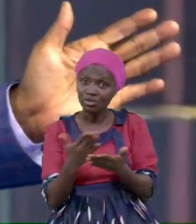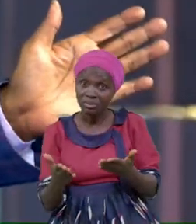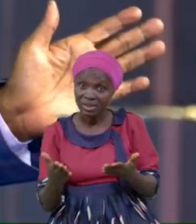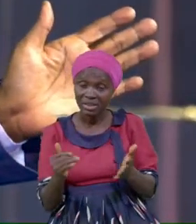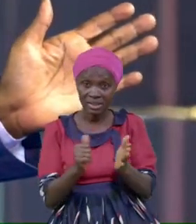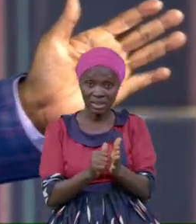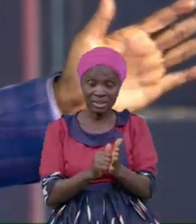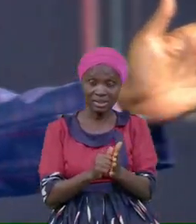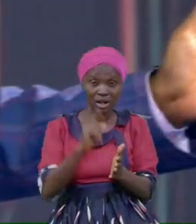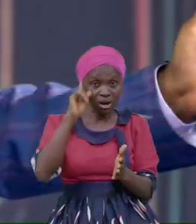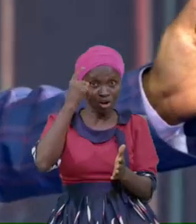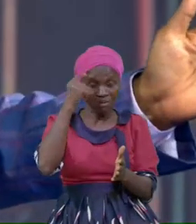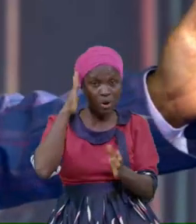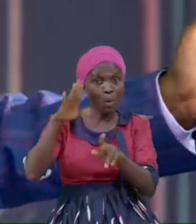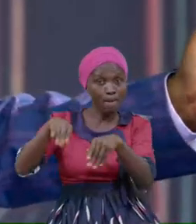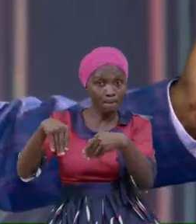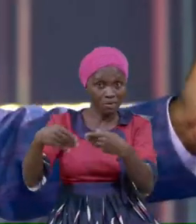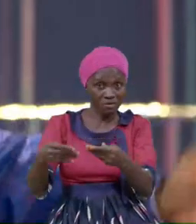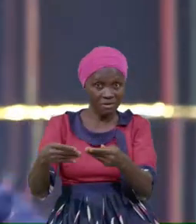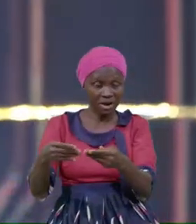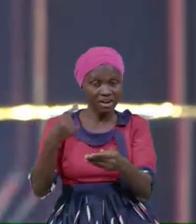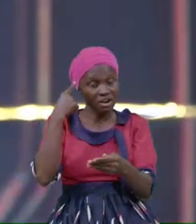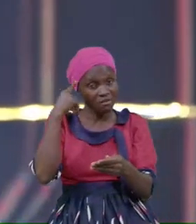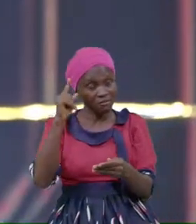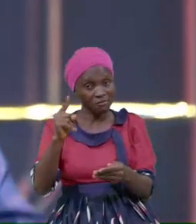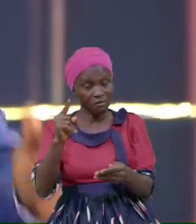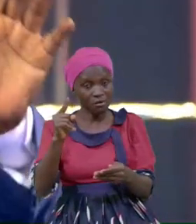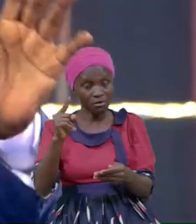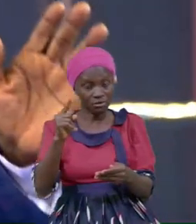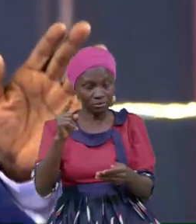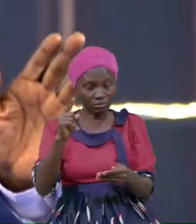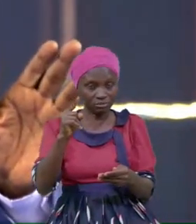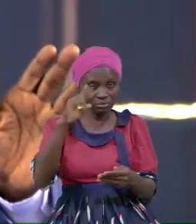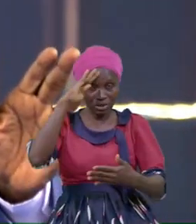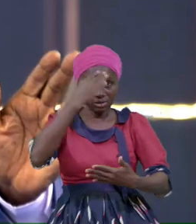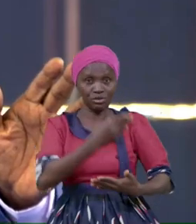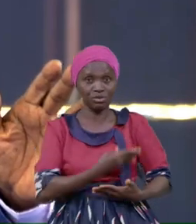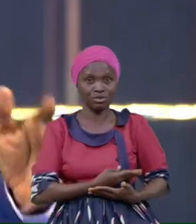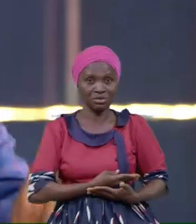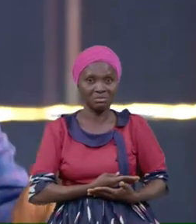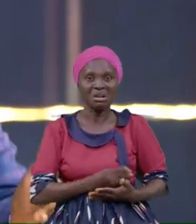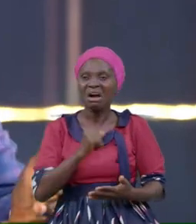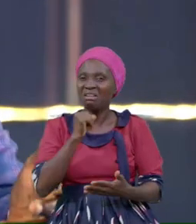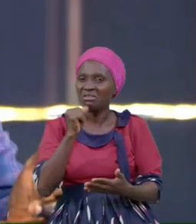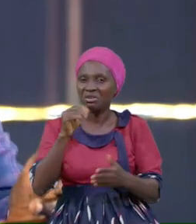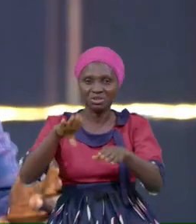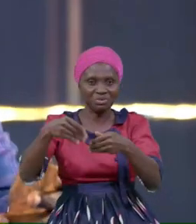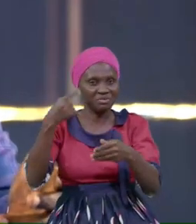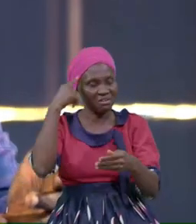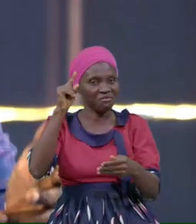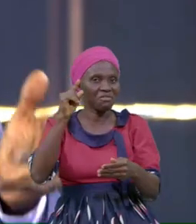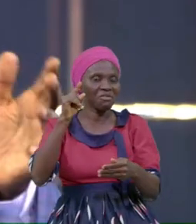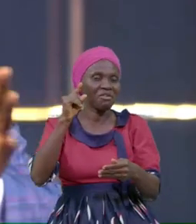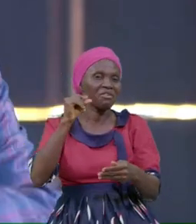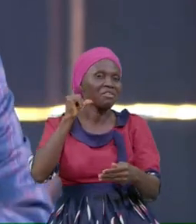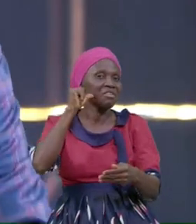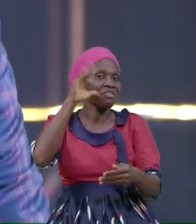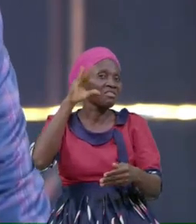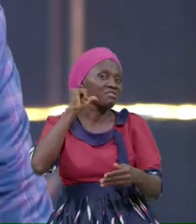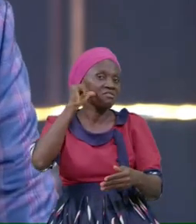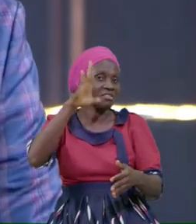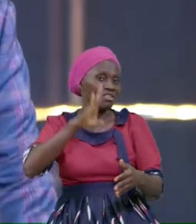the male, and they will not provide for the female. But this one, the kingdom of God, the